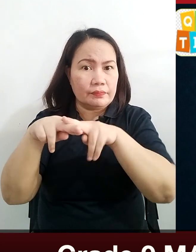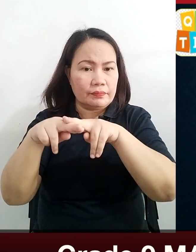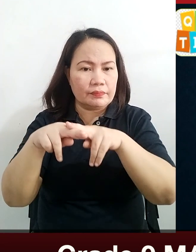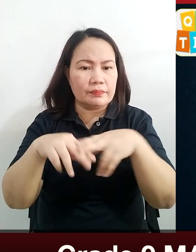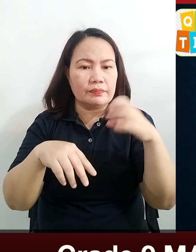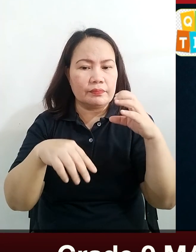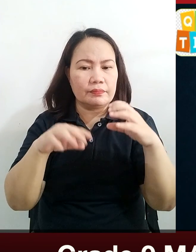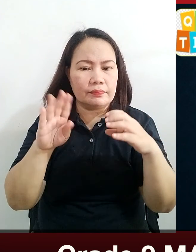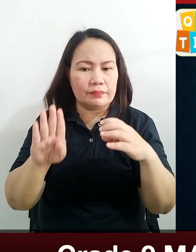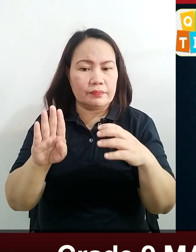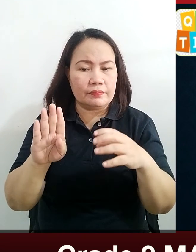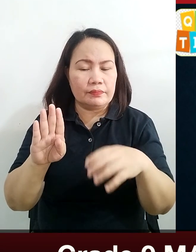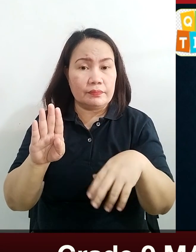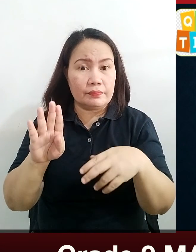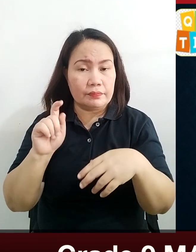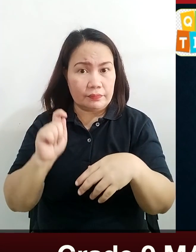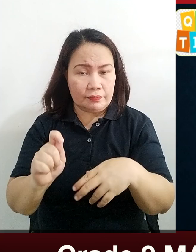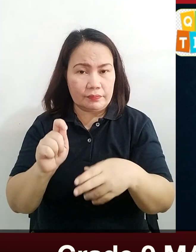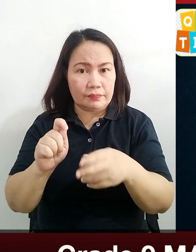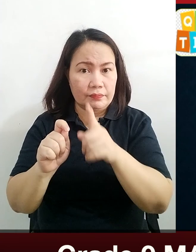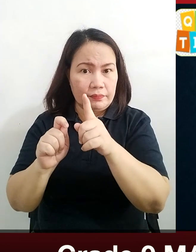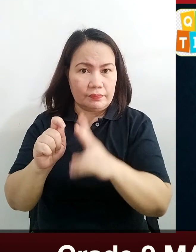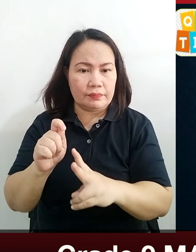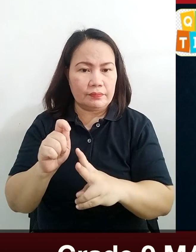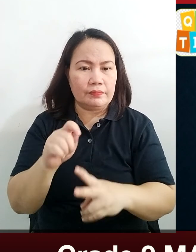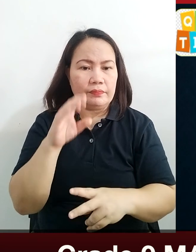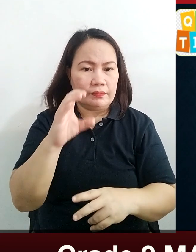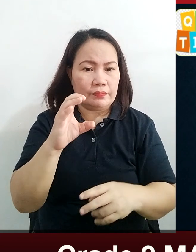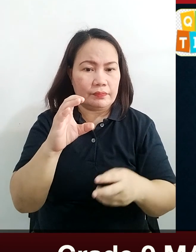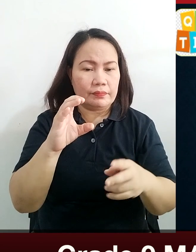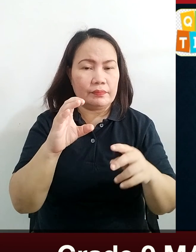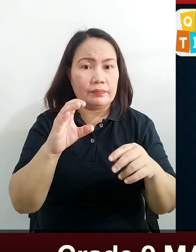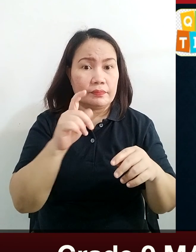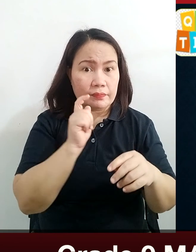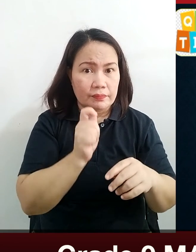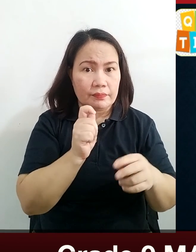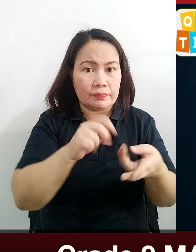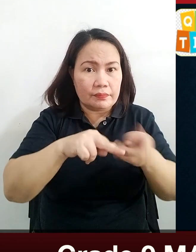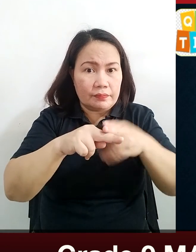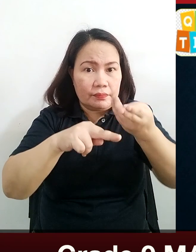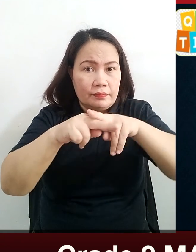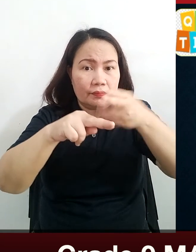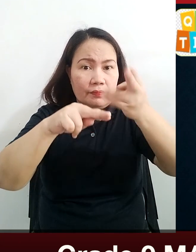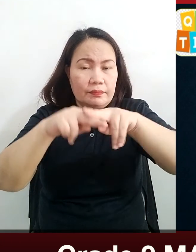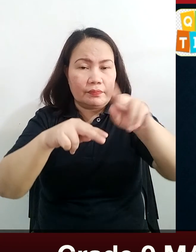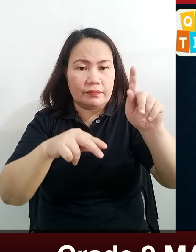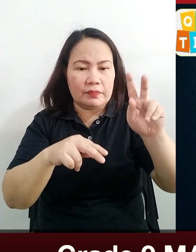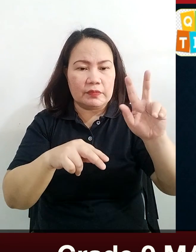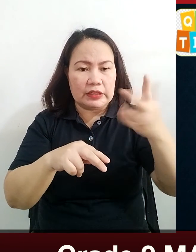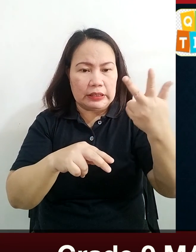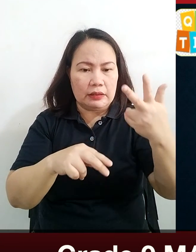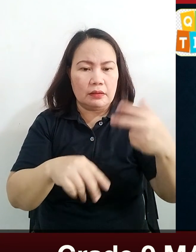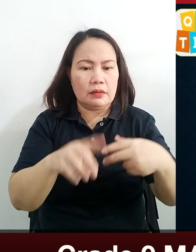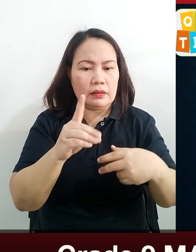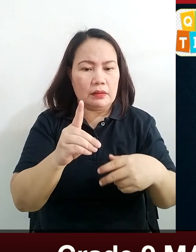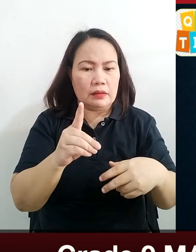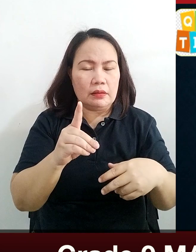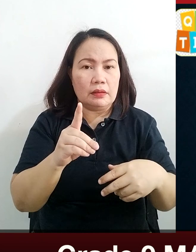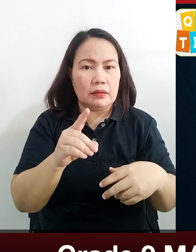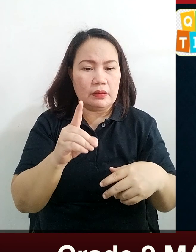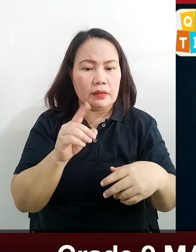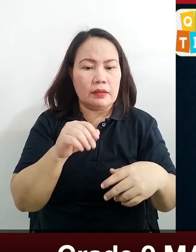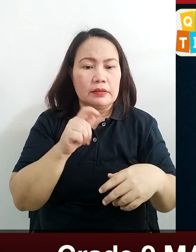doubled. B, t is half. Letter C, t is tripled. And D, t becomes